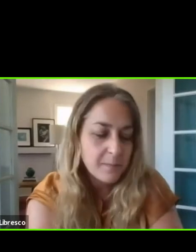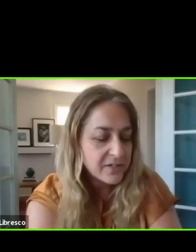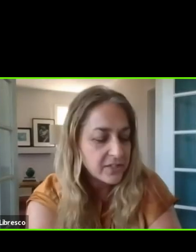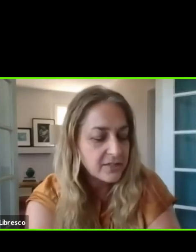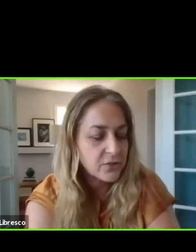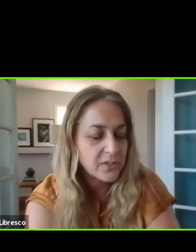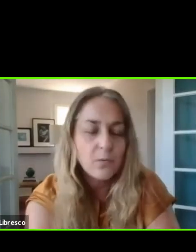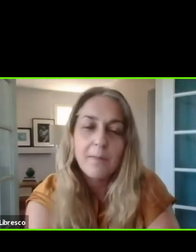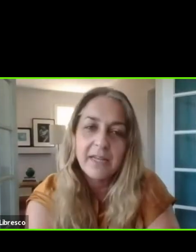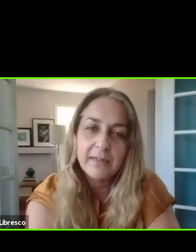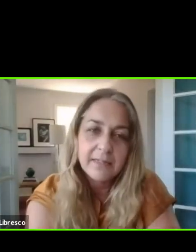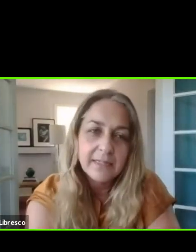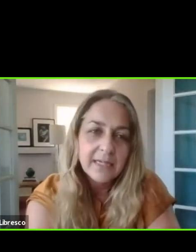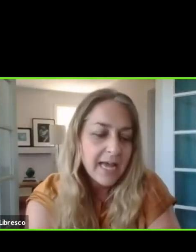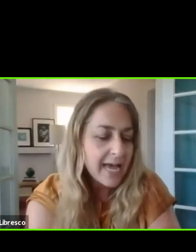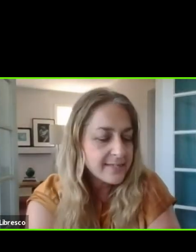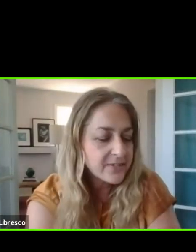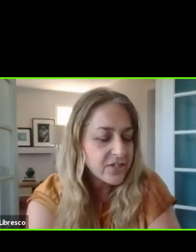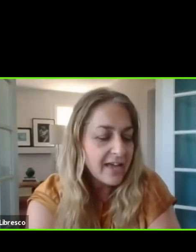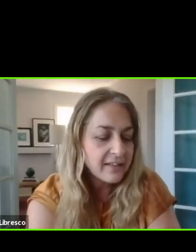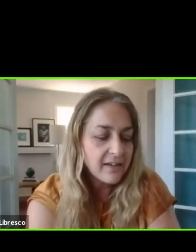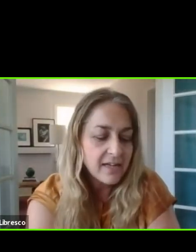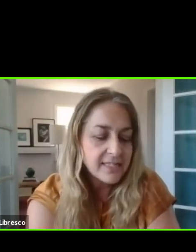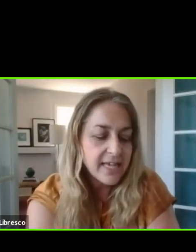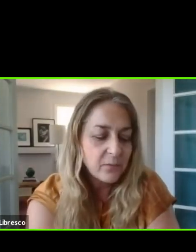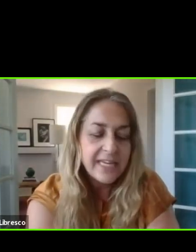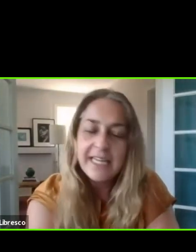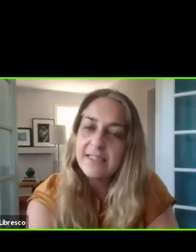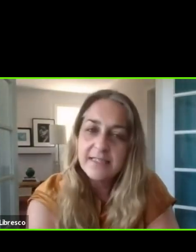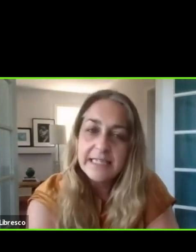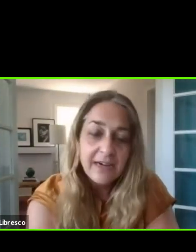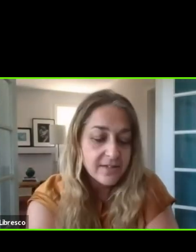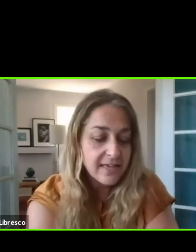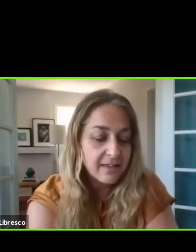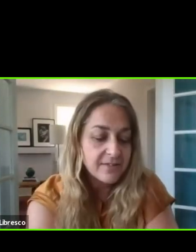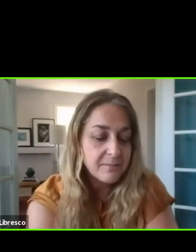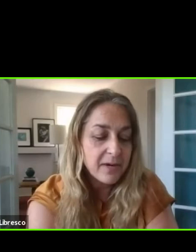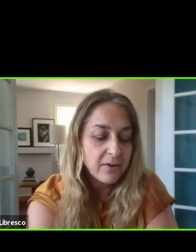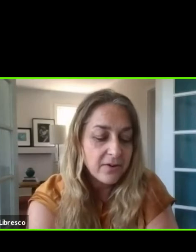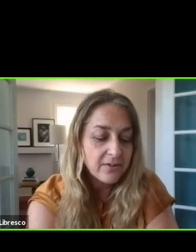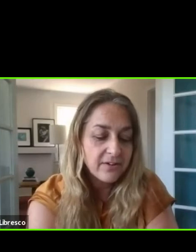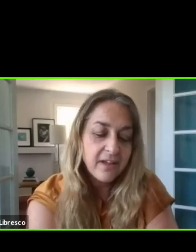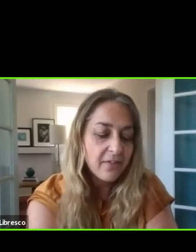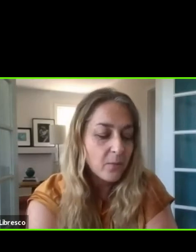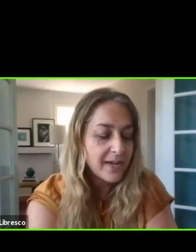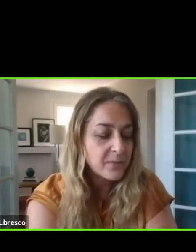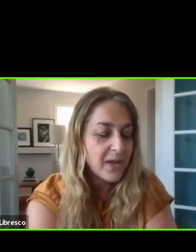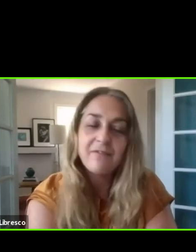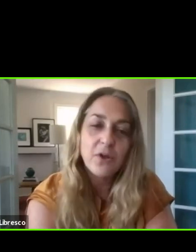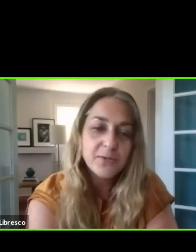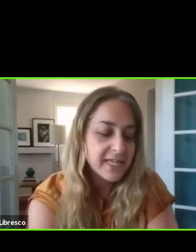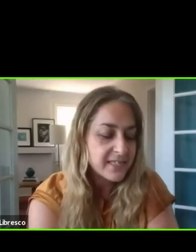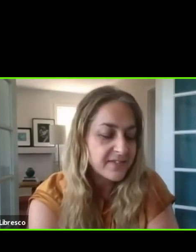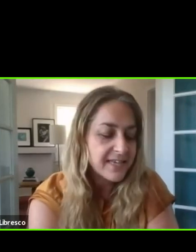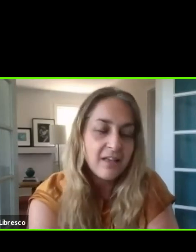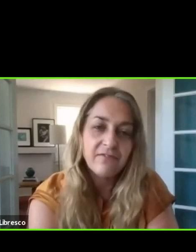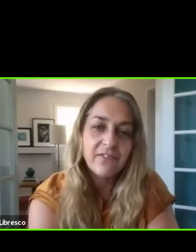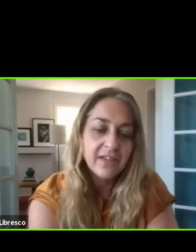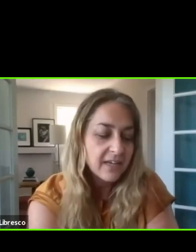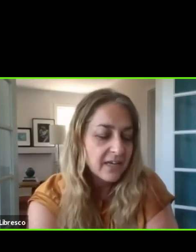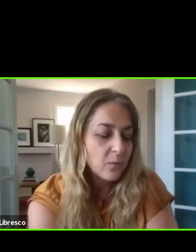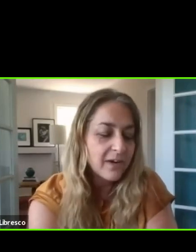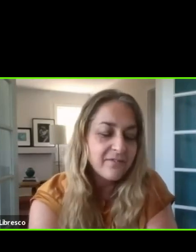it, especially as Jewish women. As Jack Lacan said, we need to see ourselves mirrored. Otherwise, we have no sense of